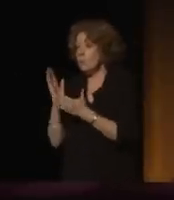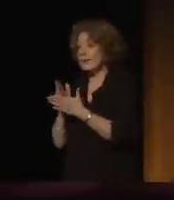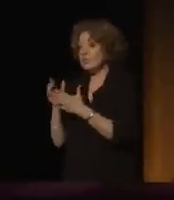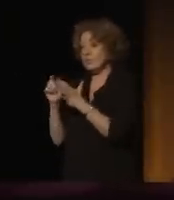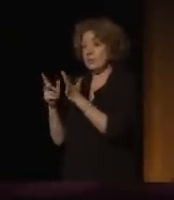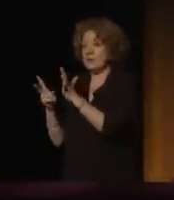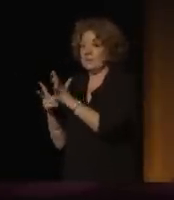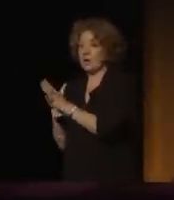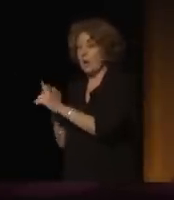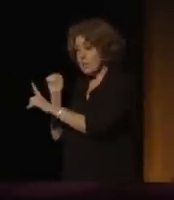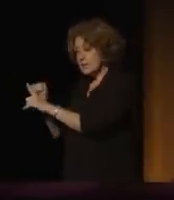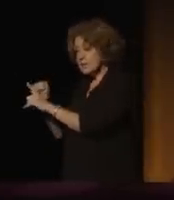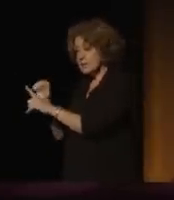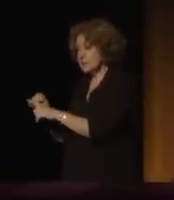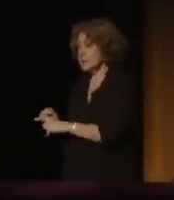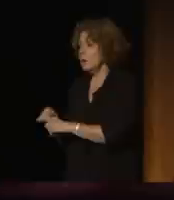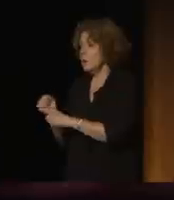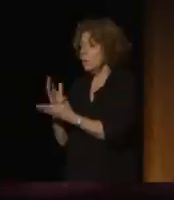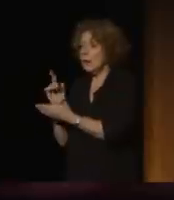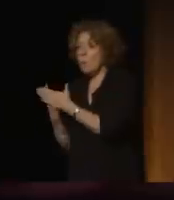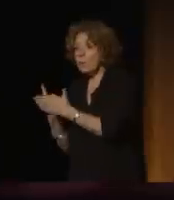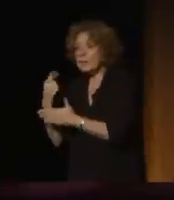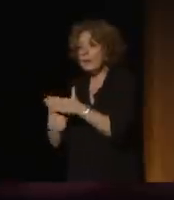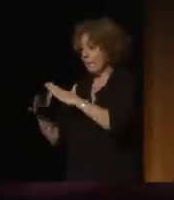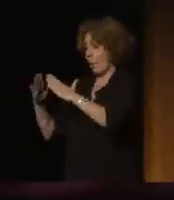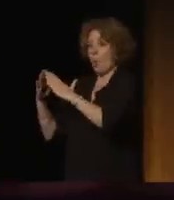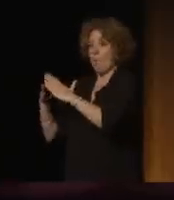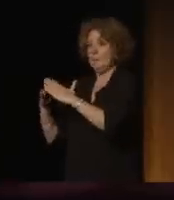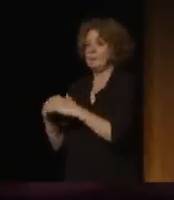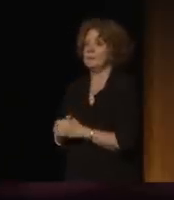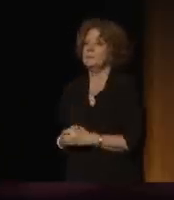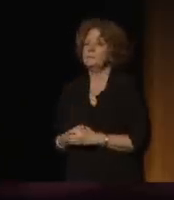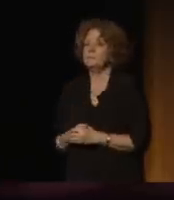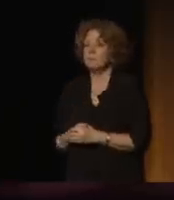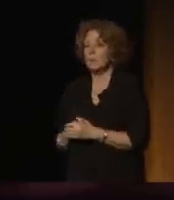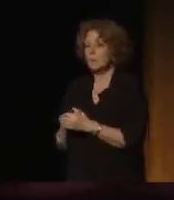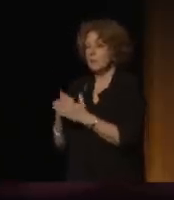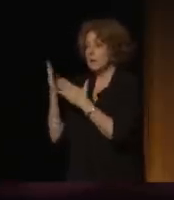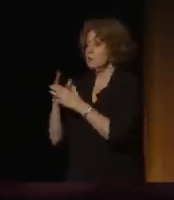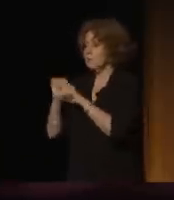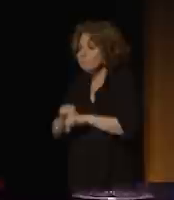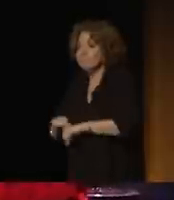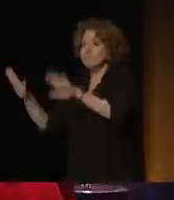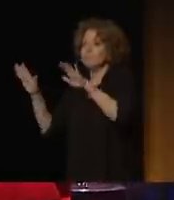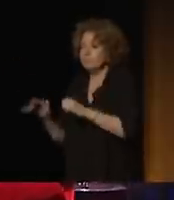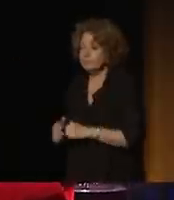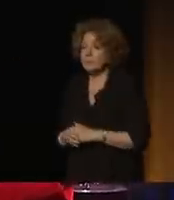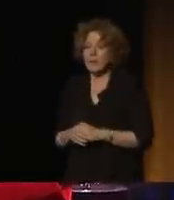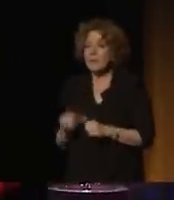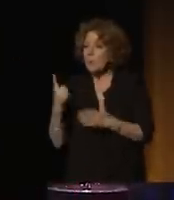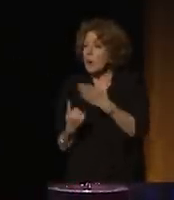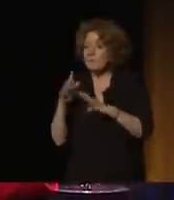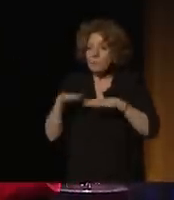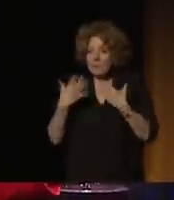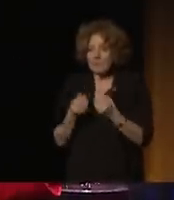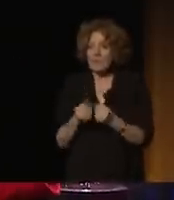abuse, actually. Absolutely. So it was very much what was happening in the homes, which kind of erupted. But then what happens with all of